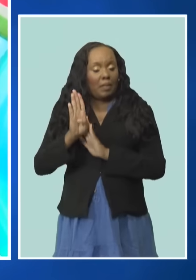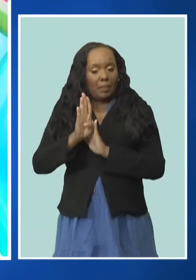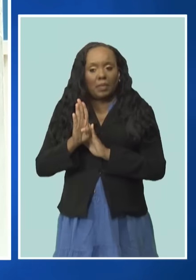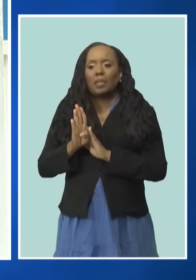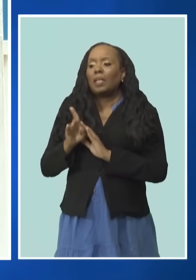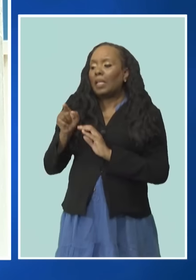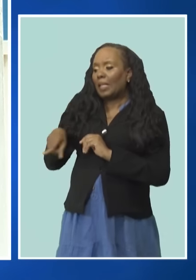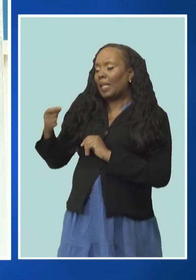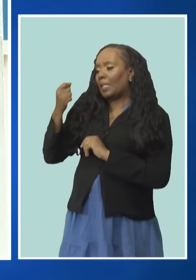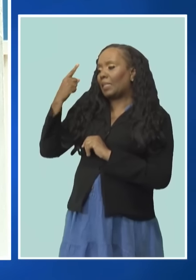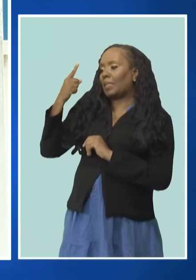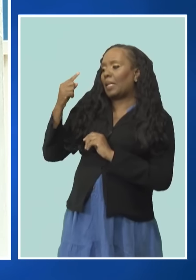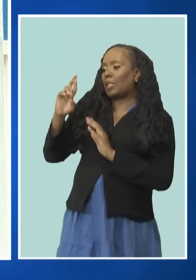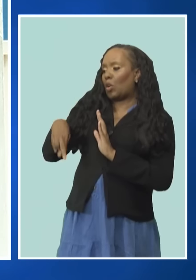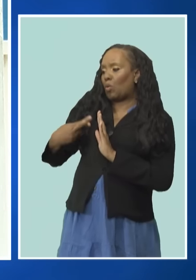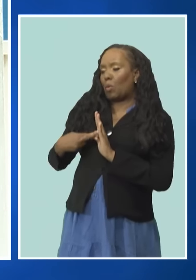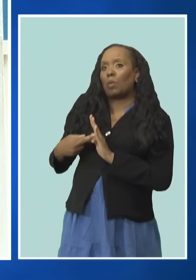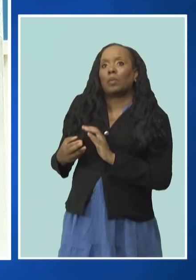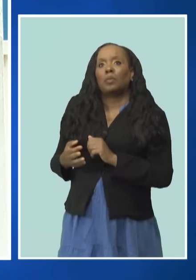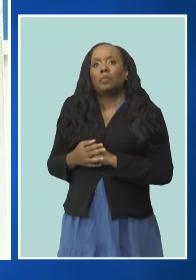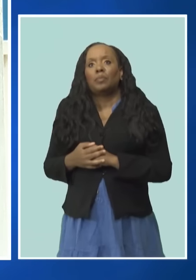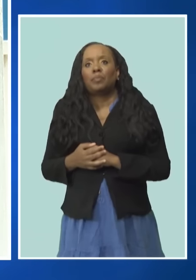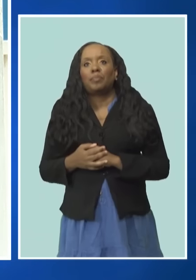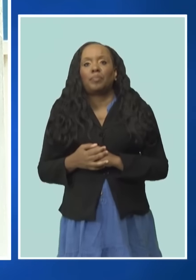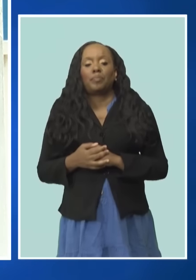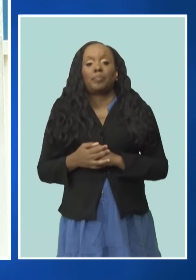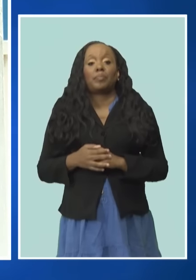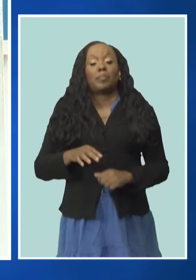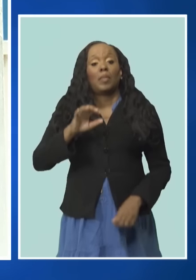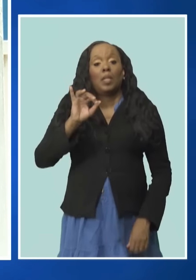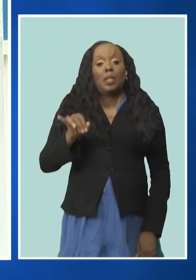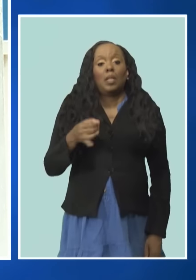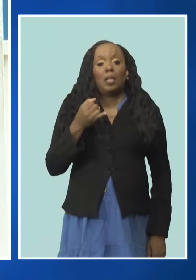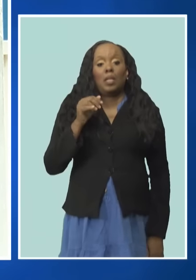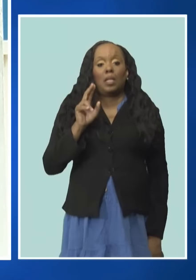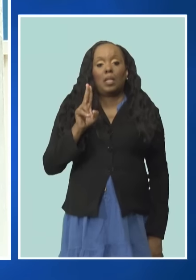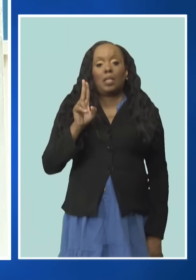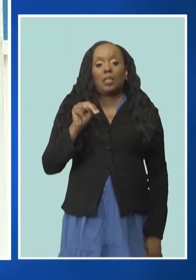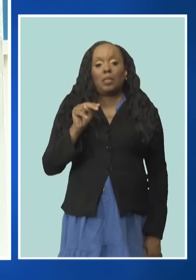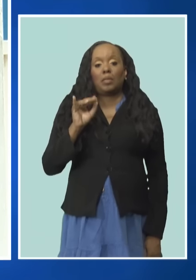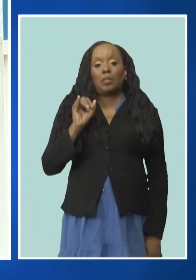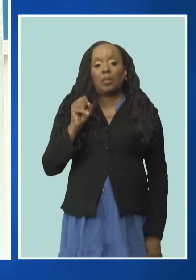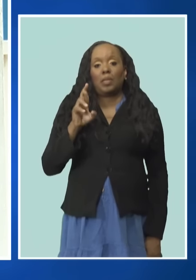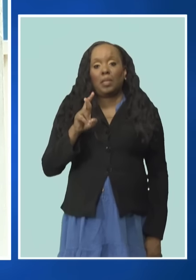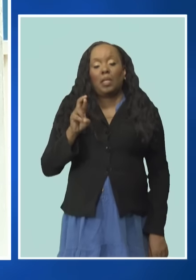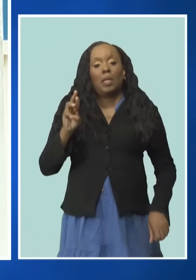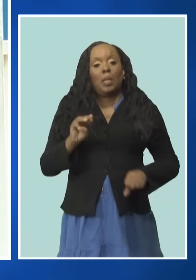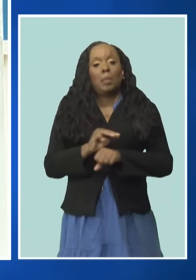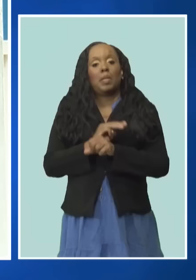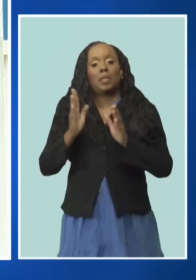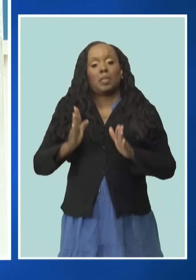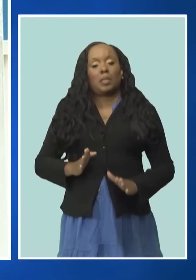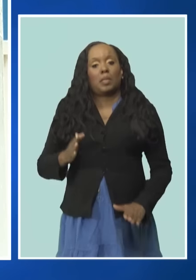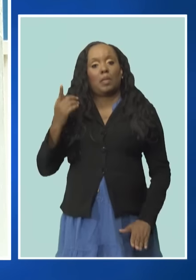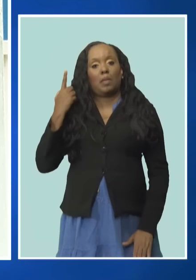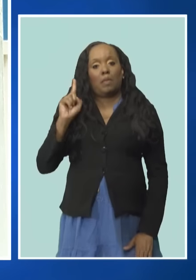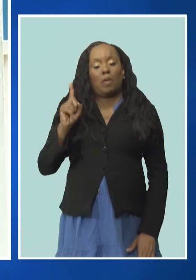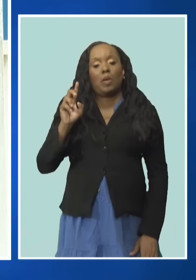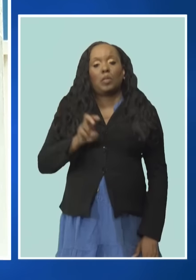role. Tashina Yacinte is the Junior Minister of Tourism for Barbados. The Lodge School student, in her